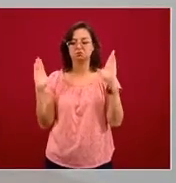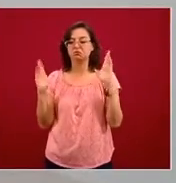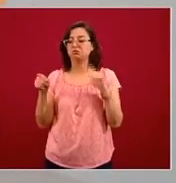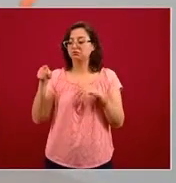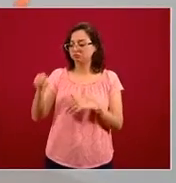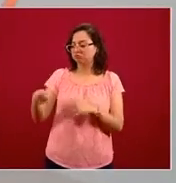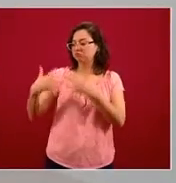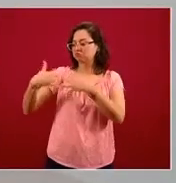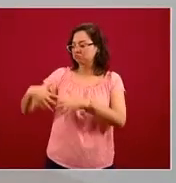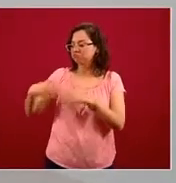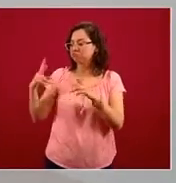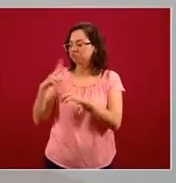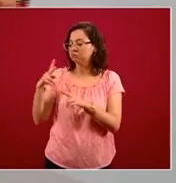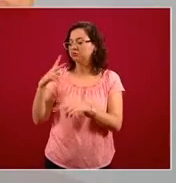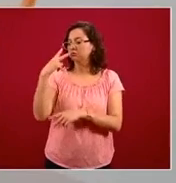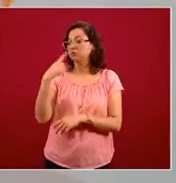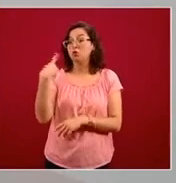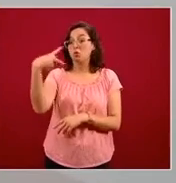not just about